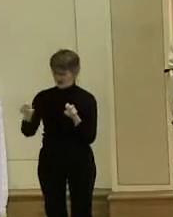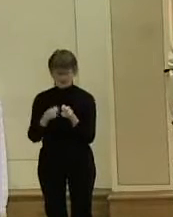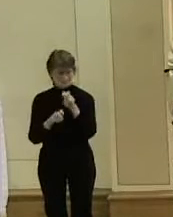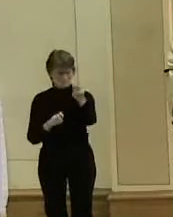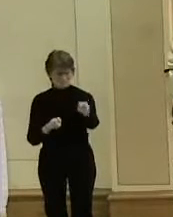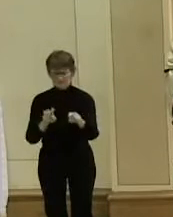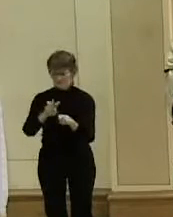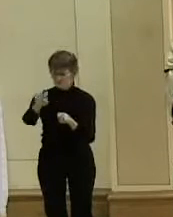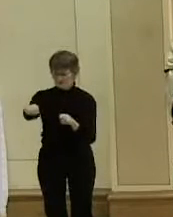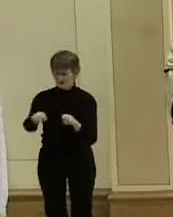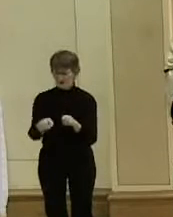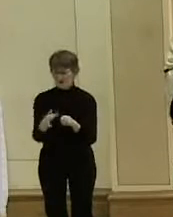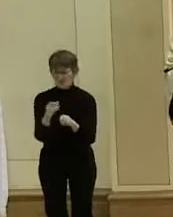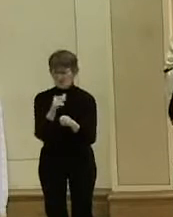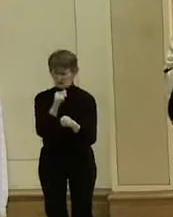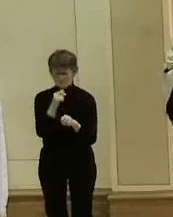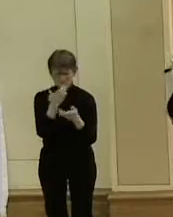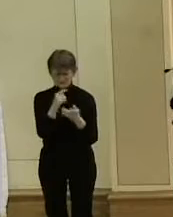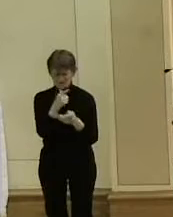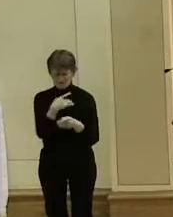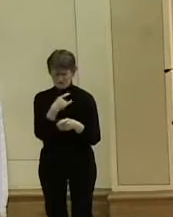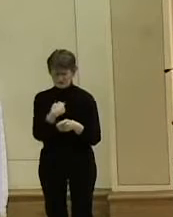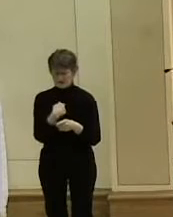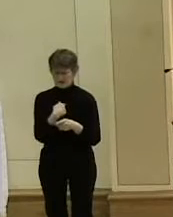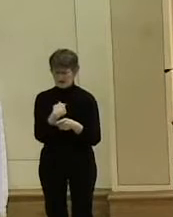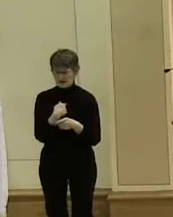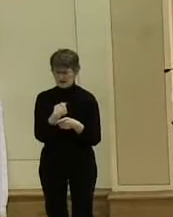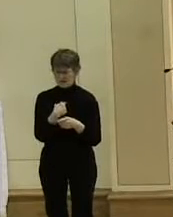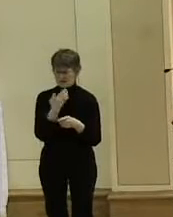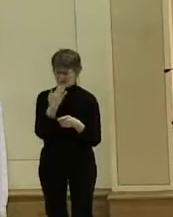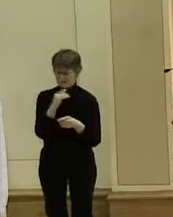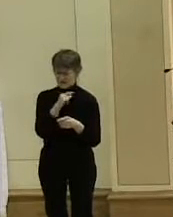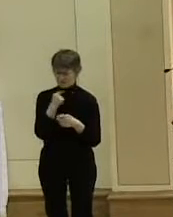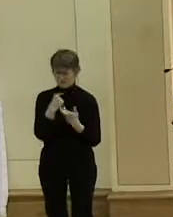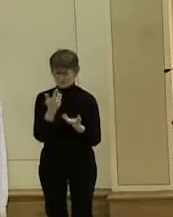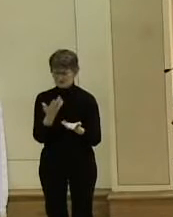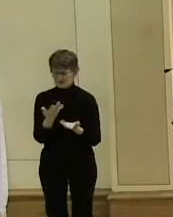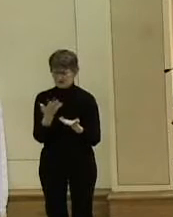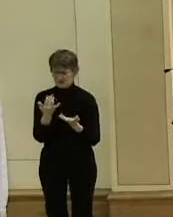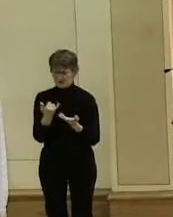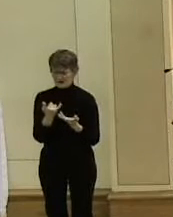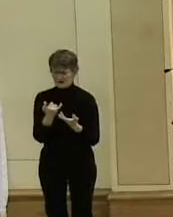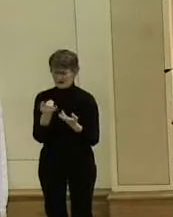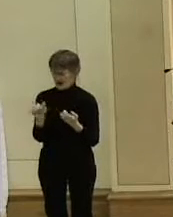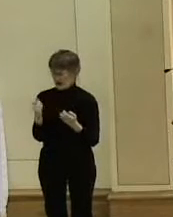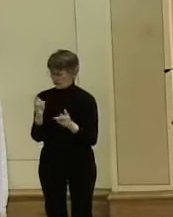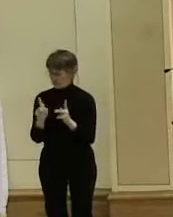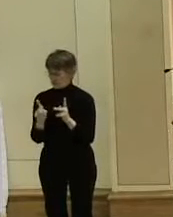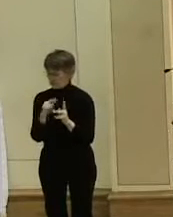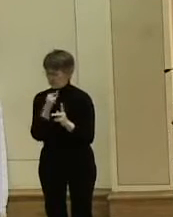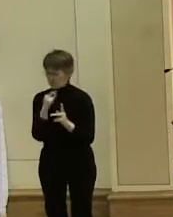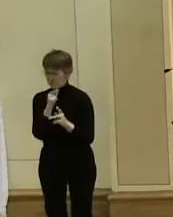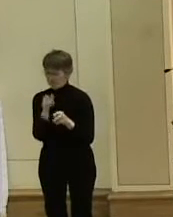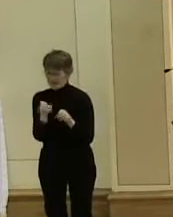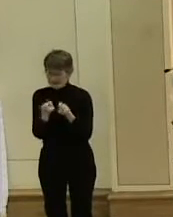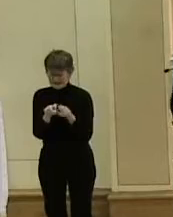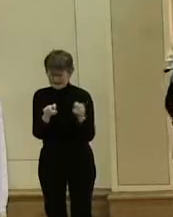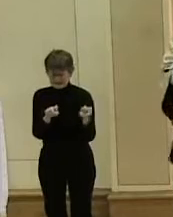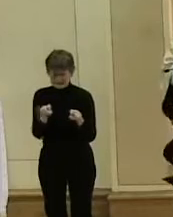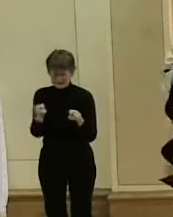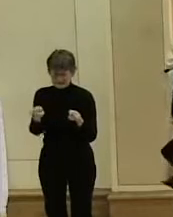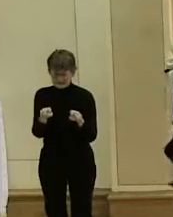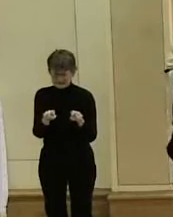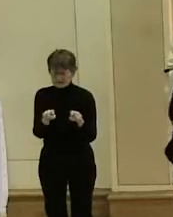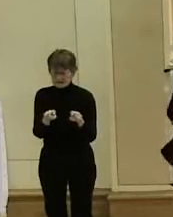Why don't they like me? Am I a priest that's been here for so long that they don't see me as